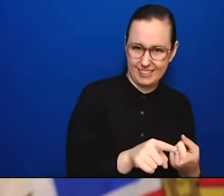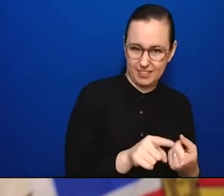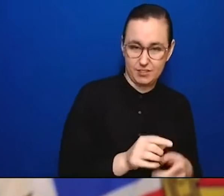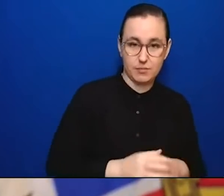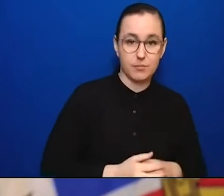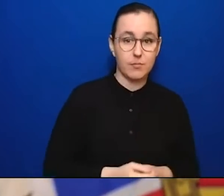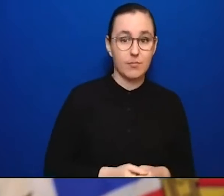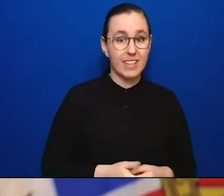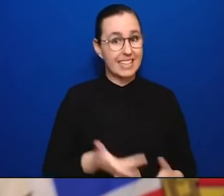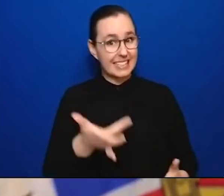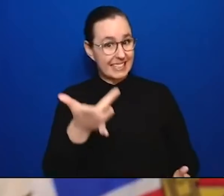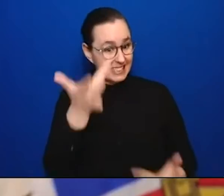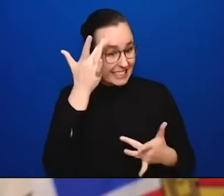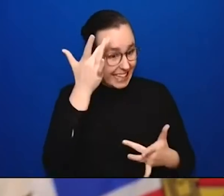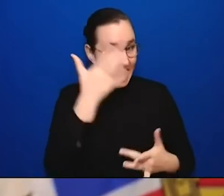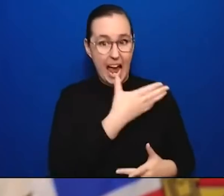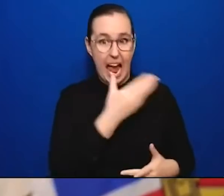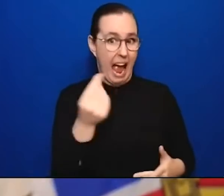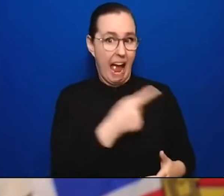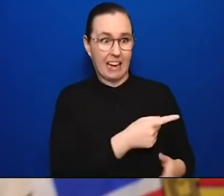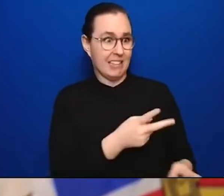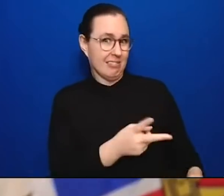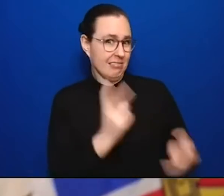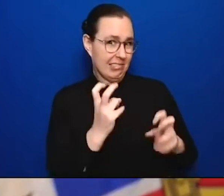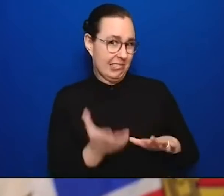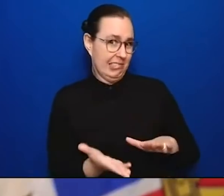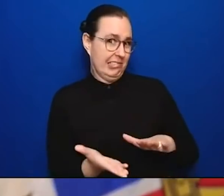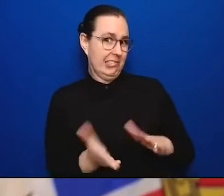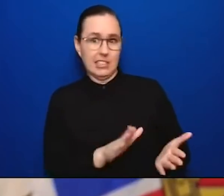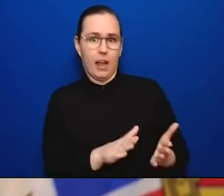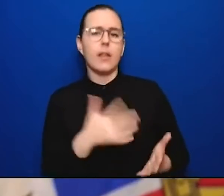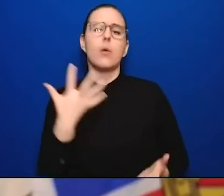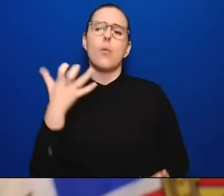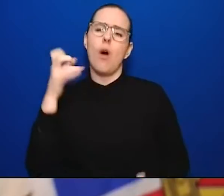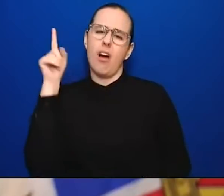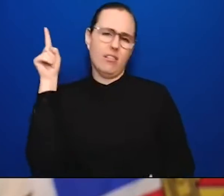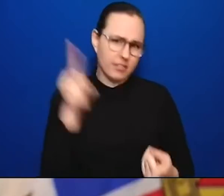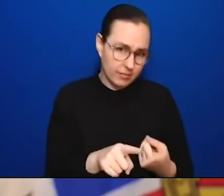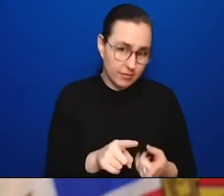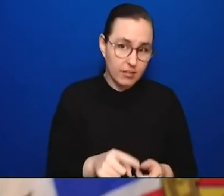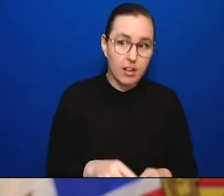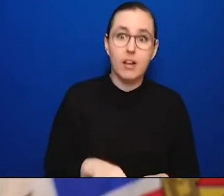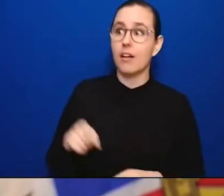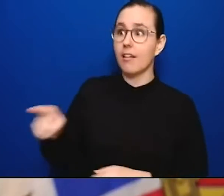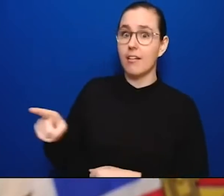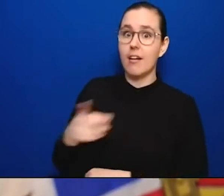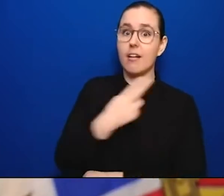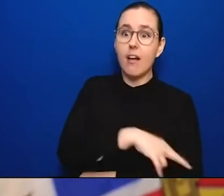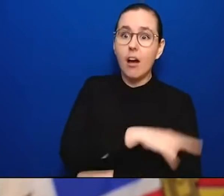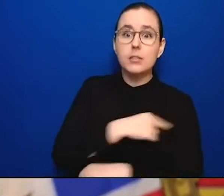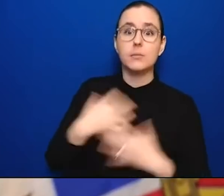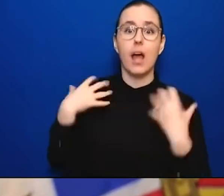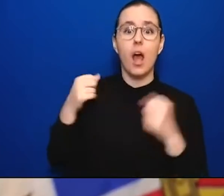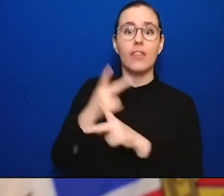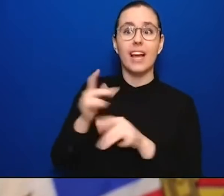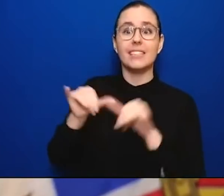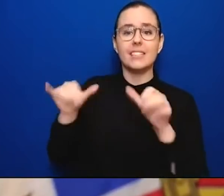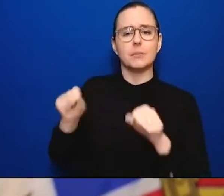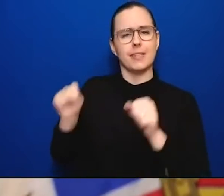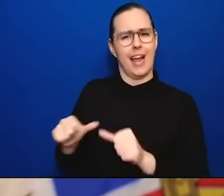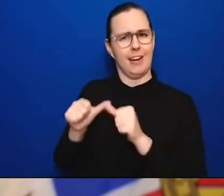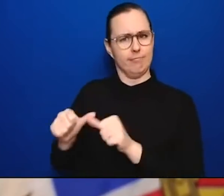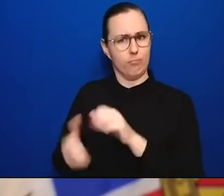so everybody can get the care they need, and to minimize the negative impacts of everything that we're doing on